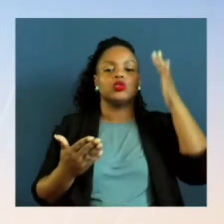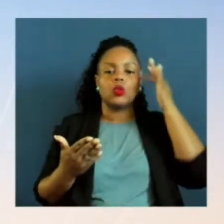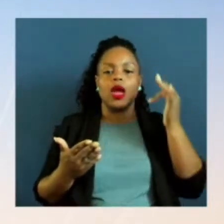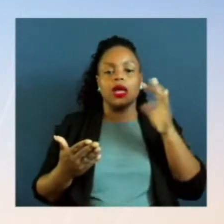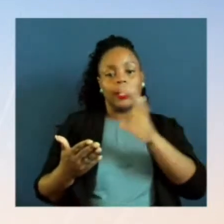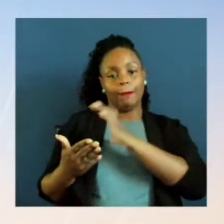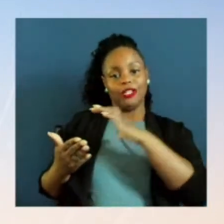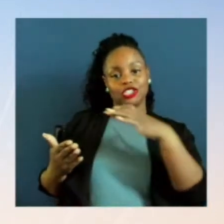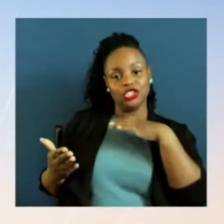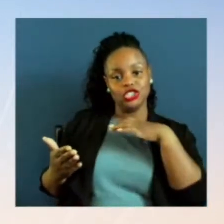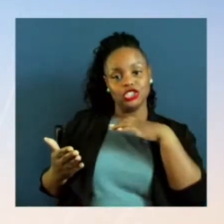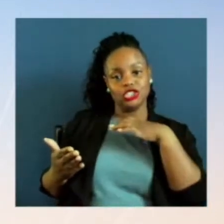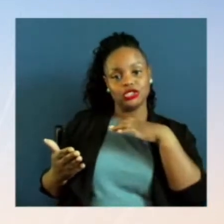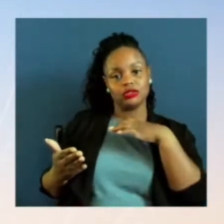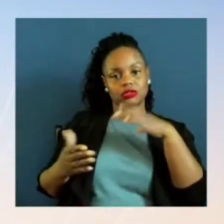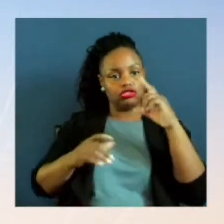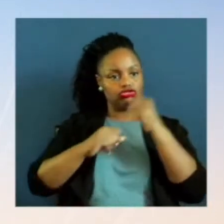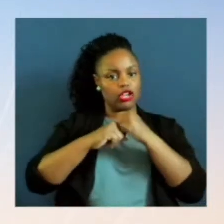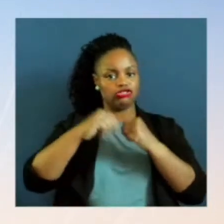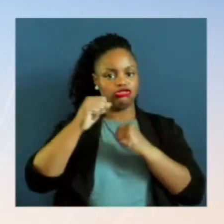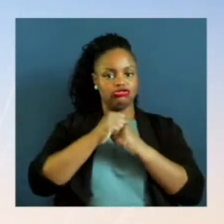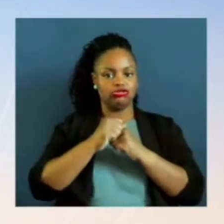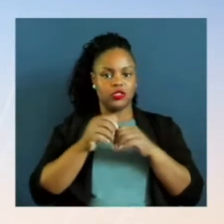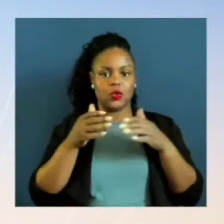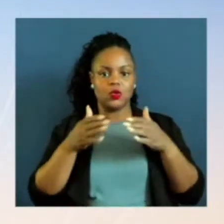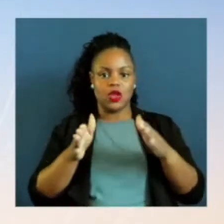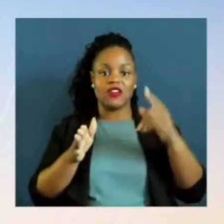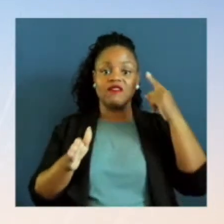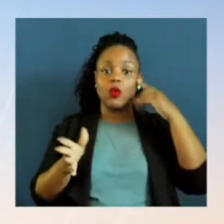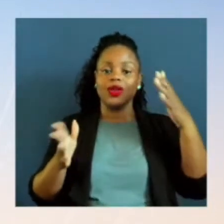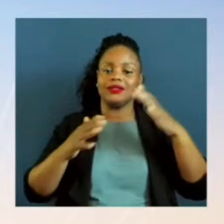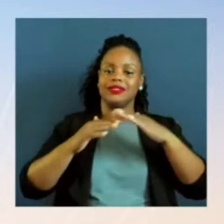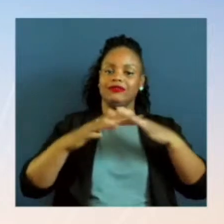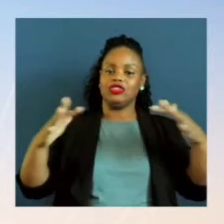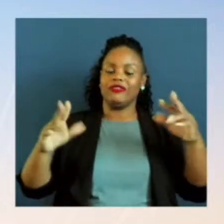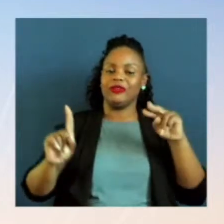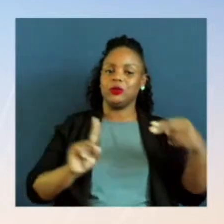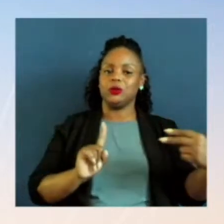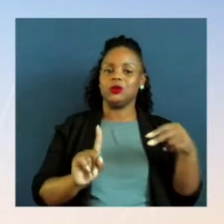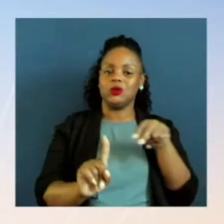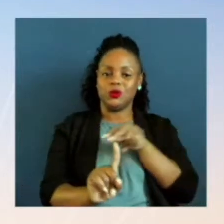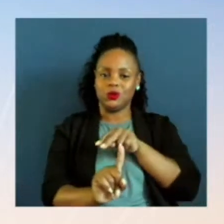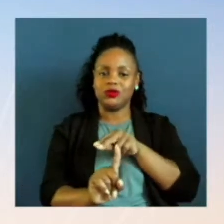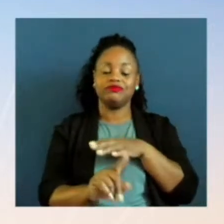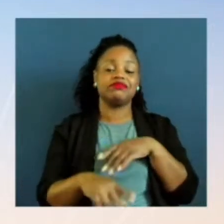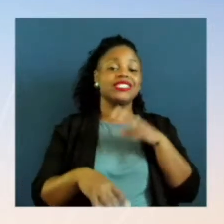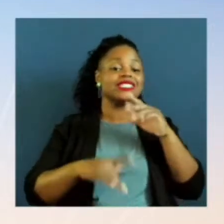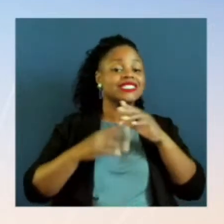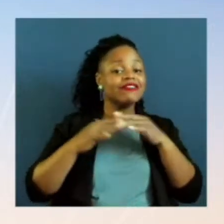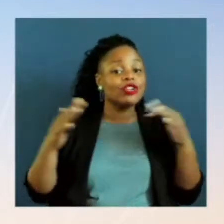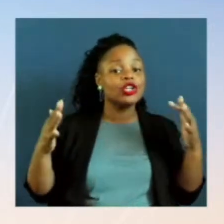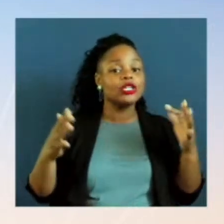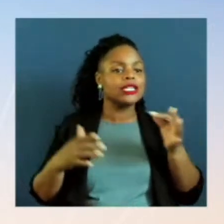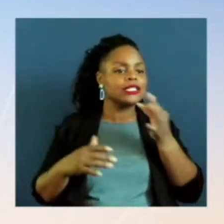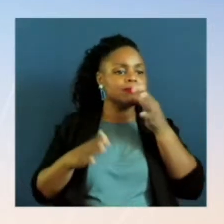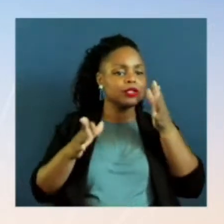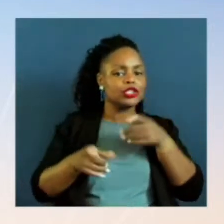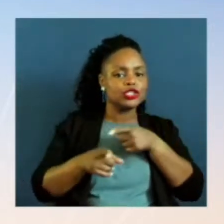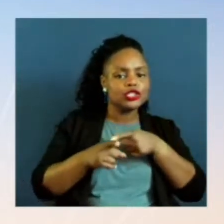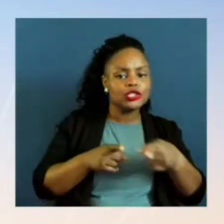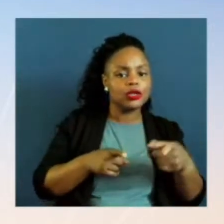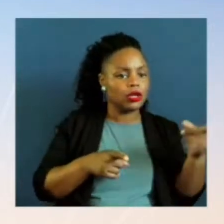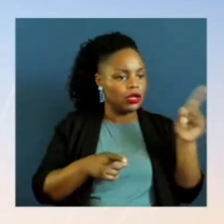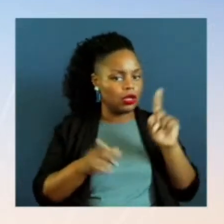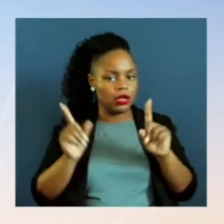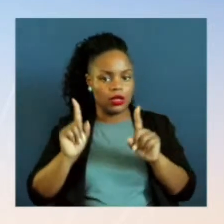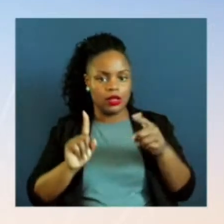the way it was, which is with a diverse set of viewpoints, a diverse set of expertise, and he asked them to look at a broad set of questions, wanted to